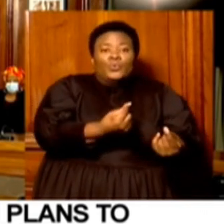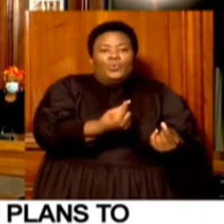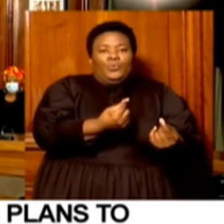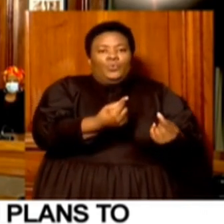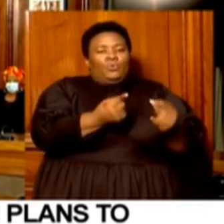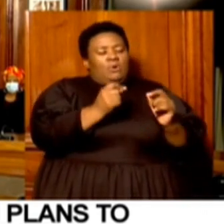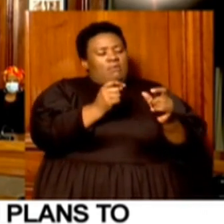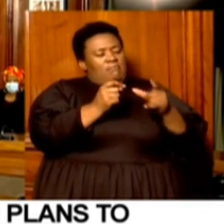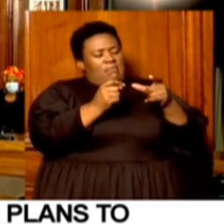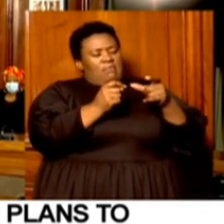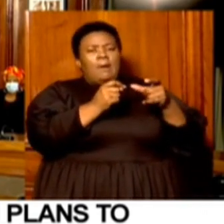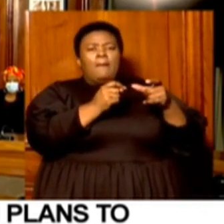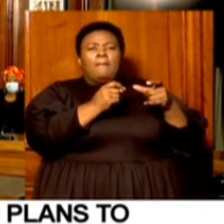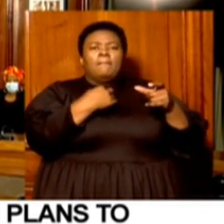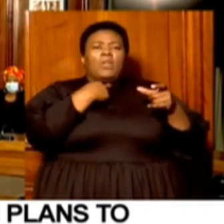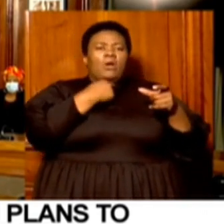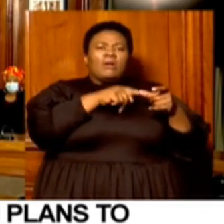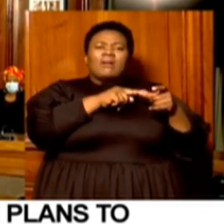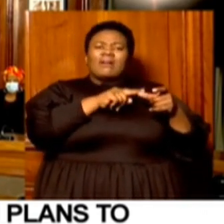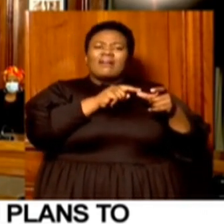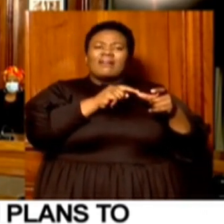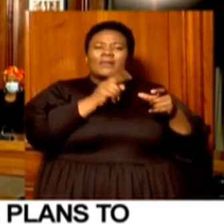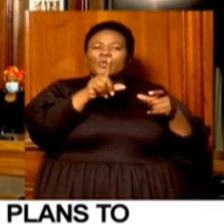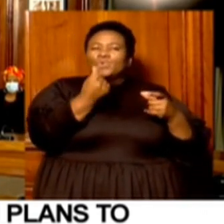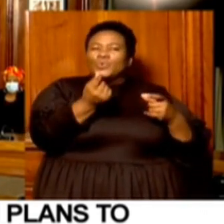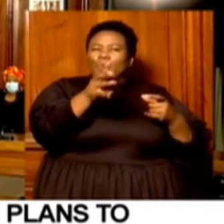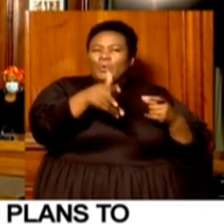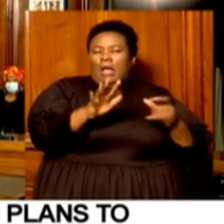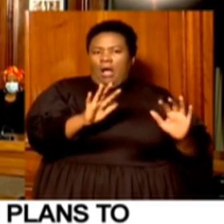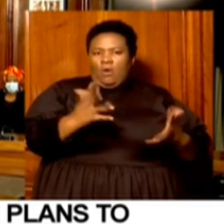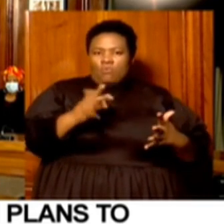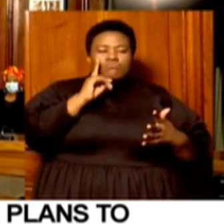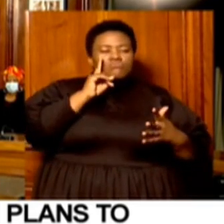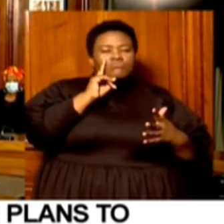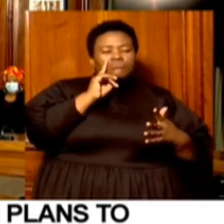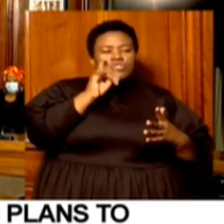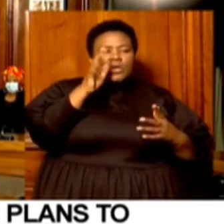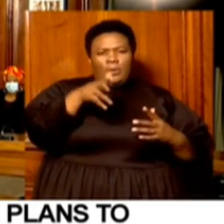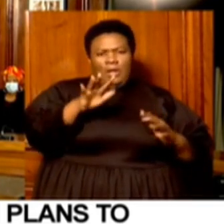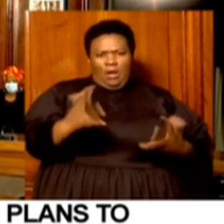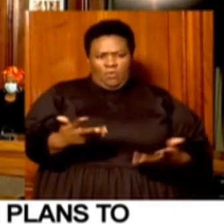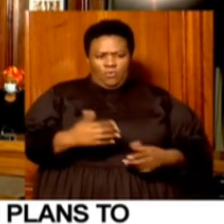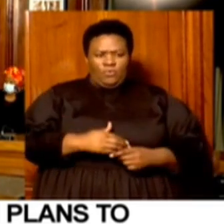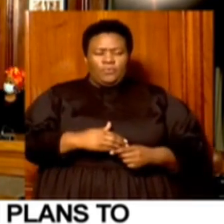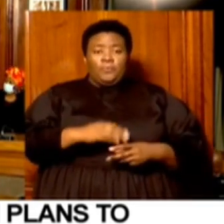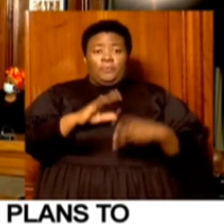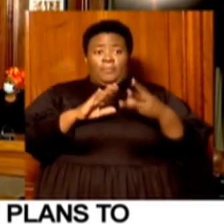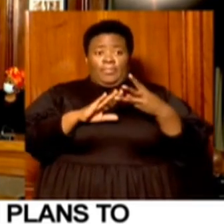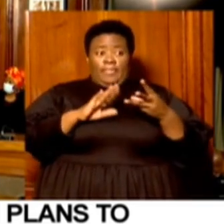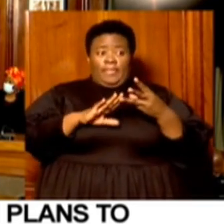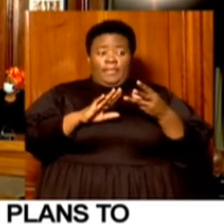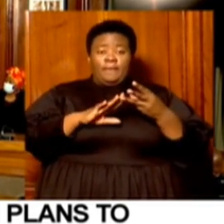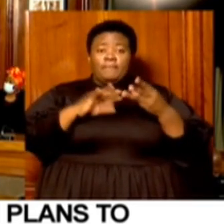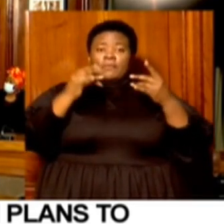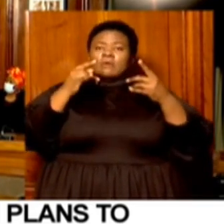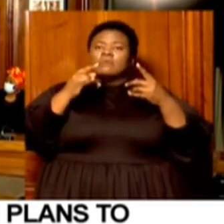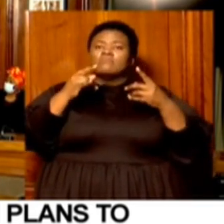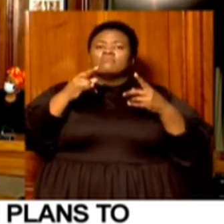question is from Christian, and it's also, he's asking, do you have to wear a mask in your own